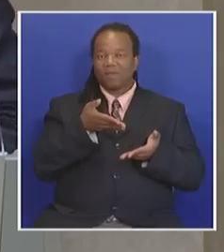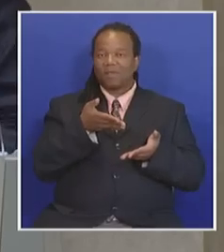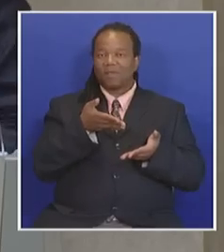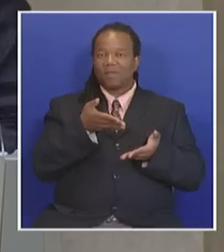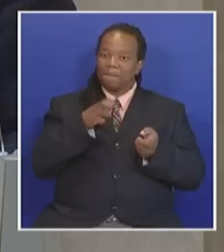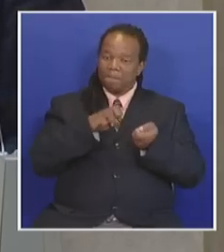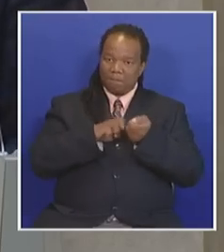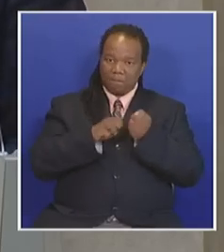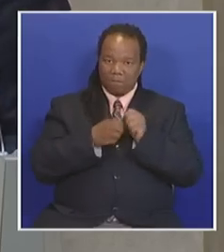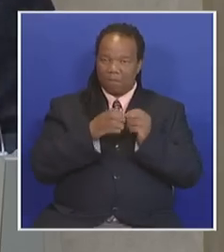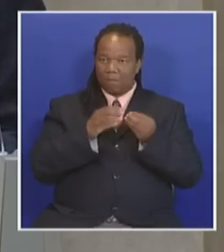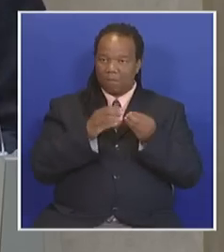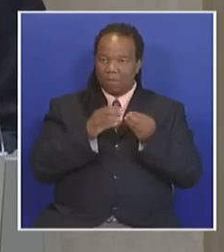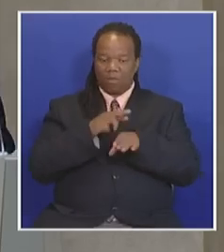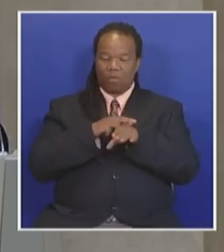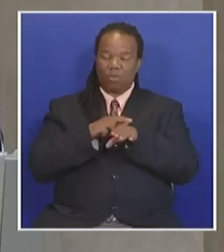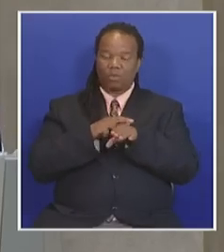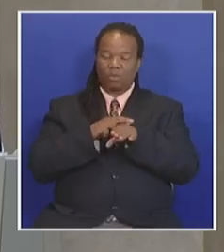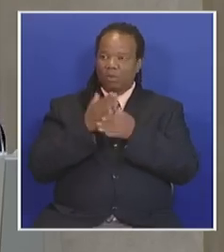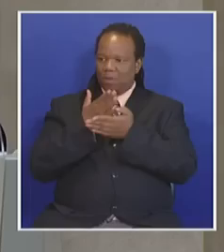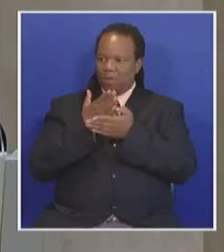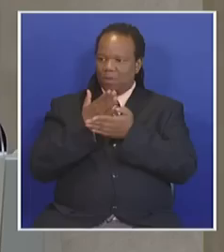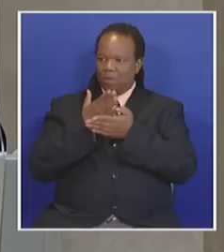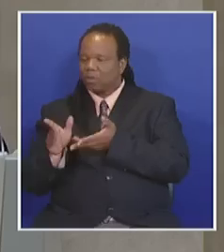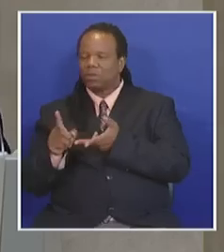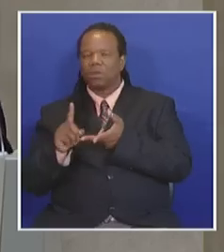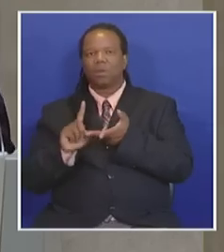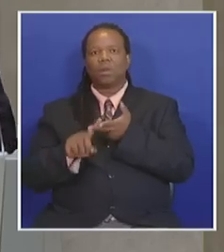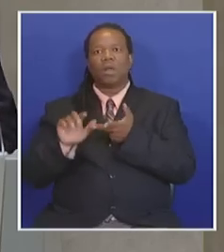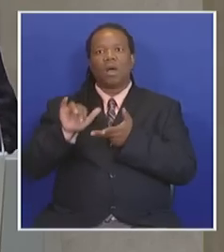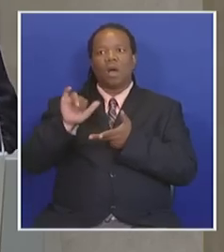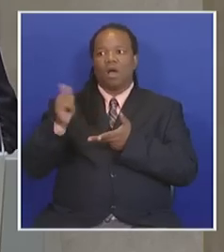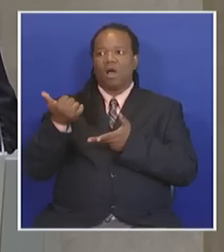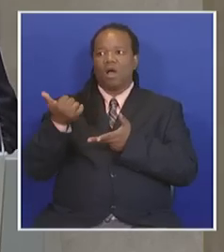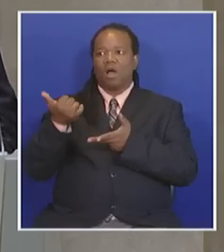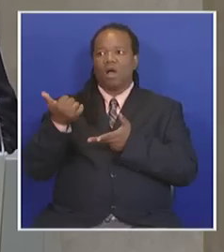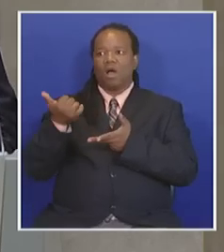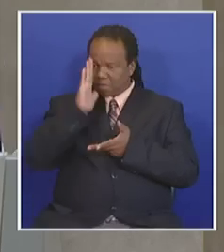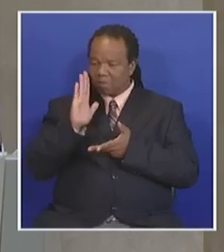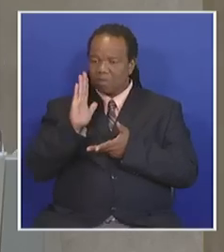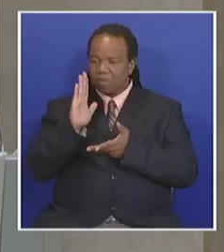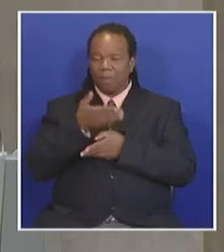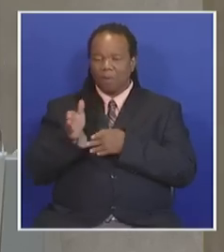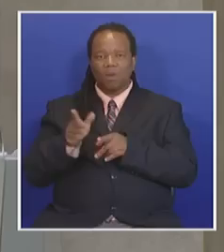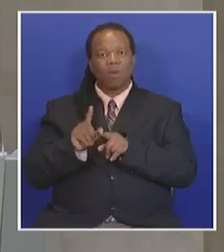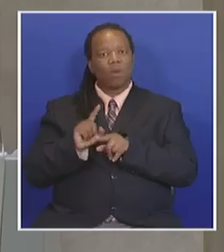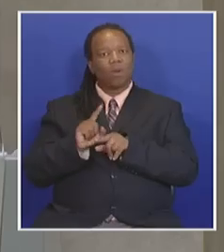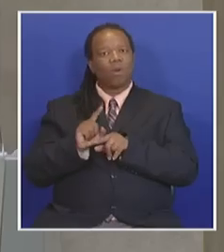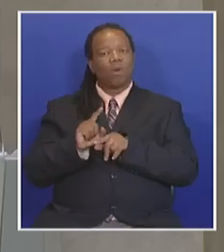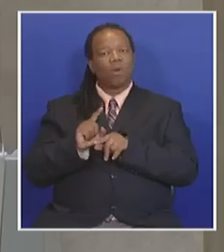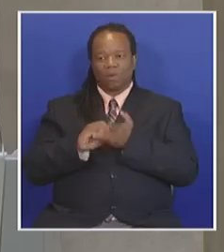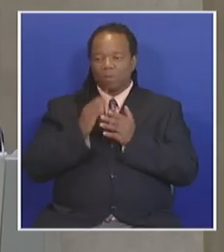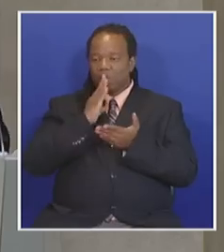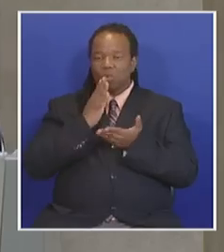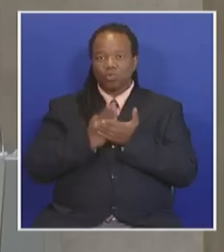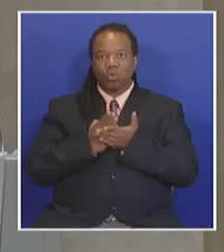racism and other intolerances seriously, and we will spare no effort nor energy in ensuring the